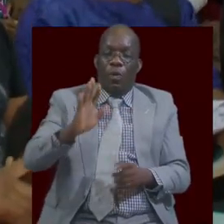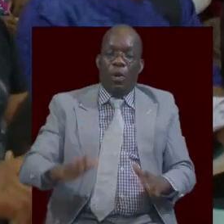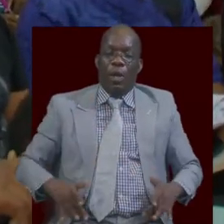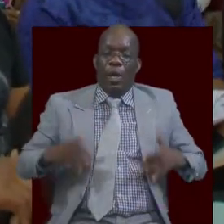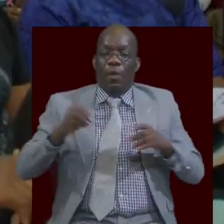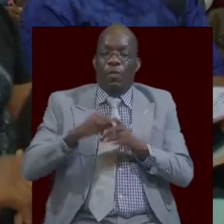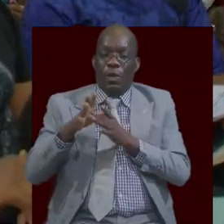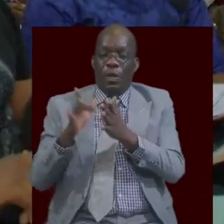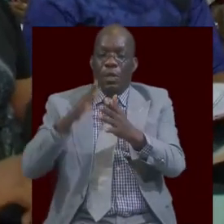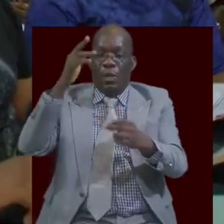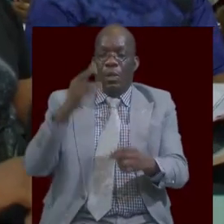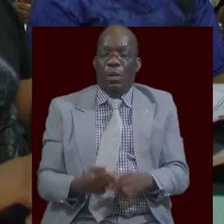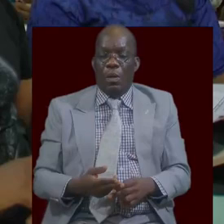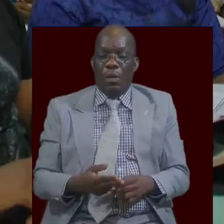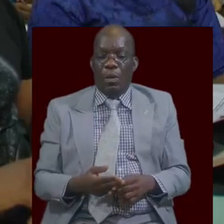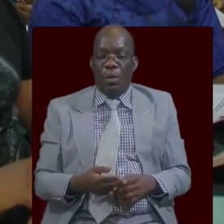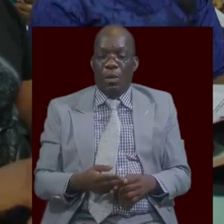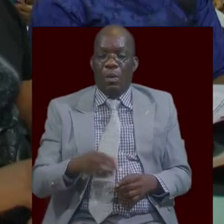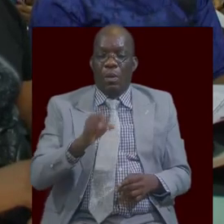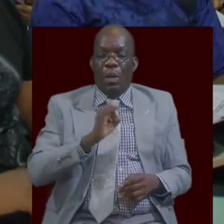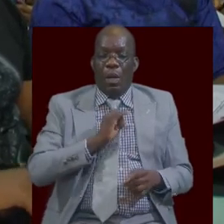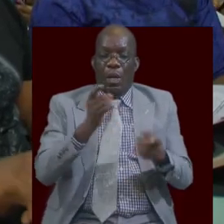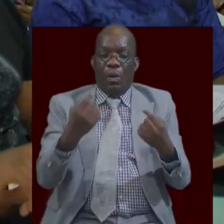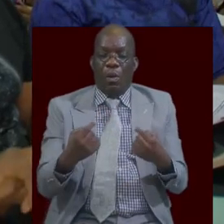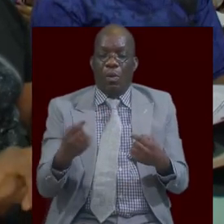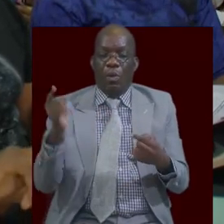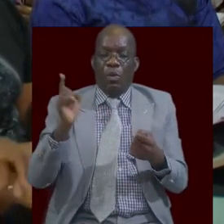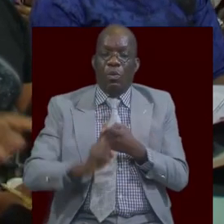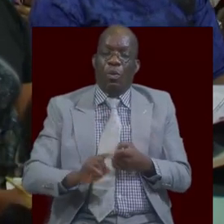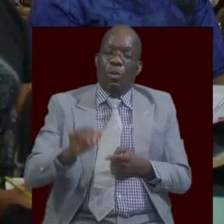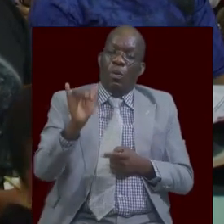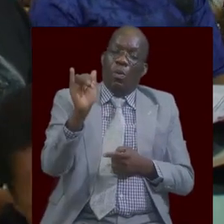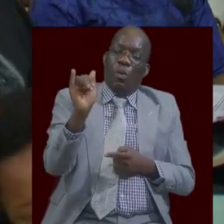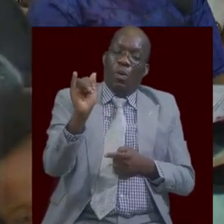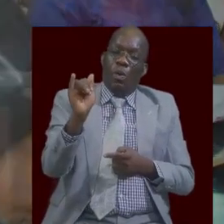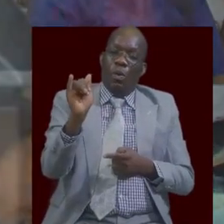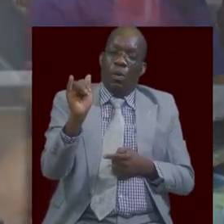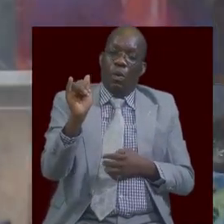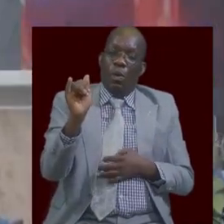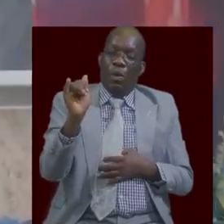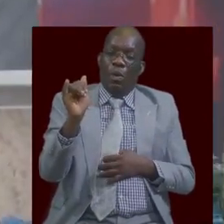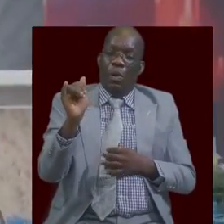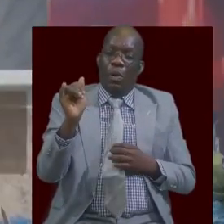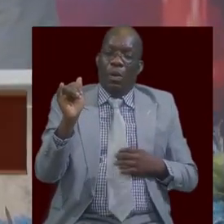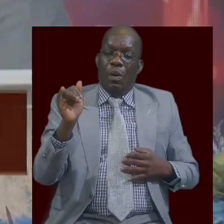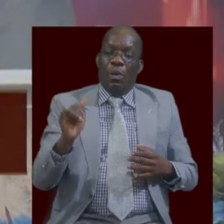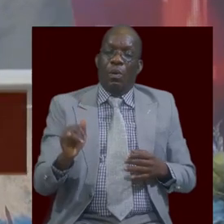Jesus' name. And now I come to why. Why? That's yearning,